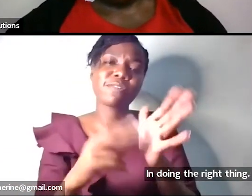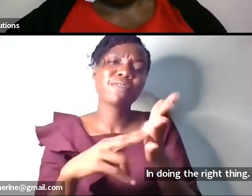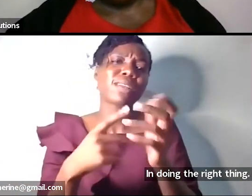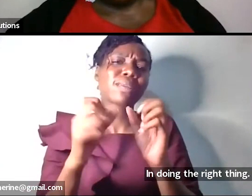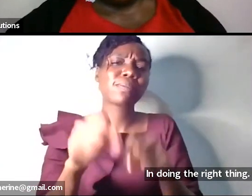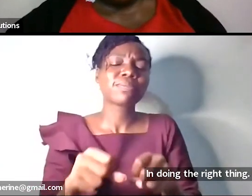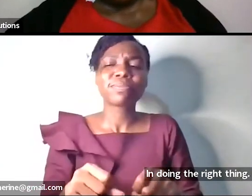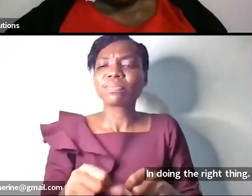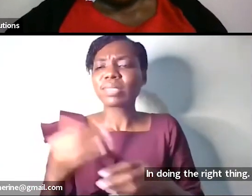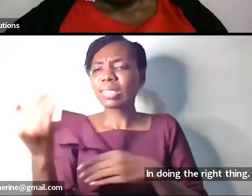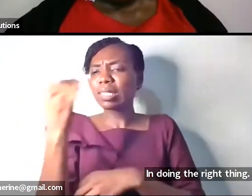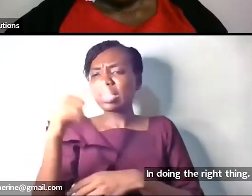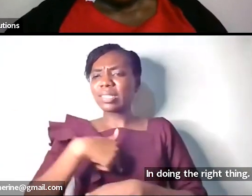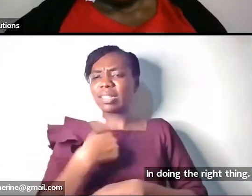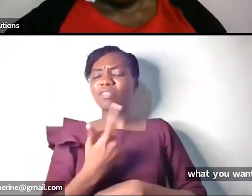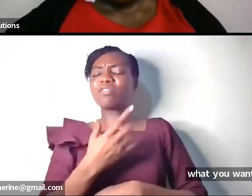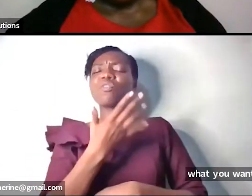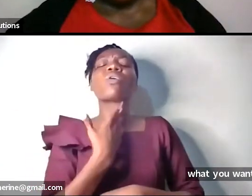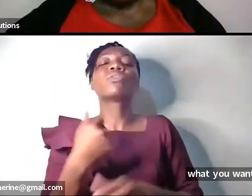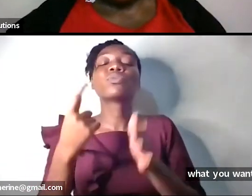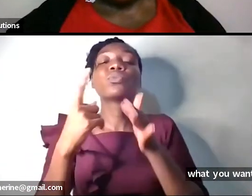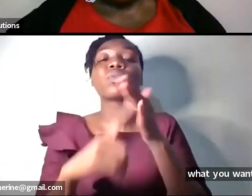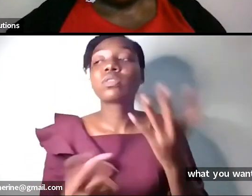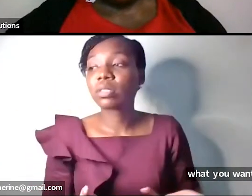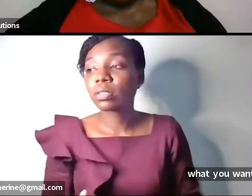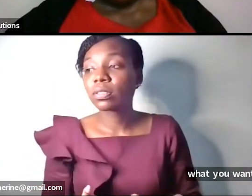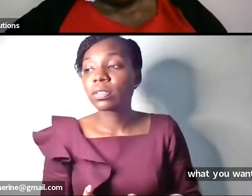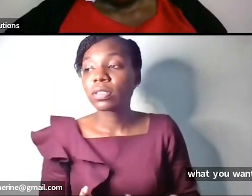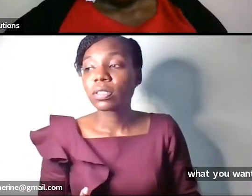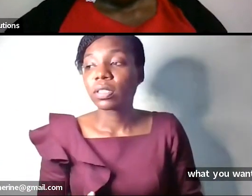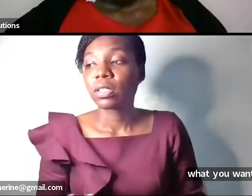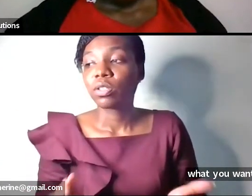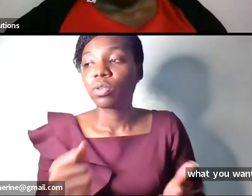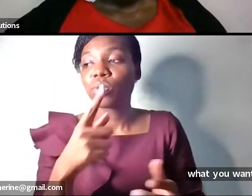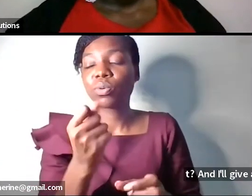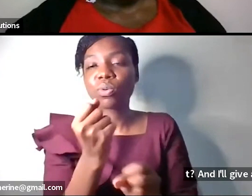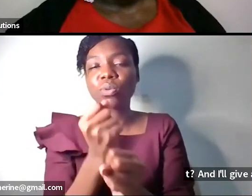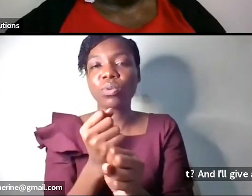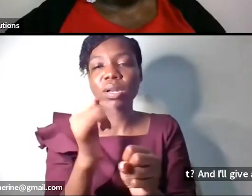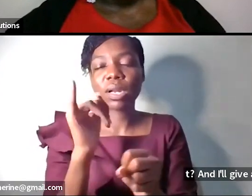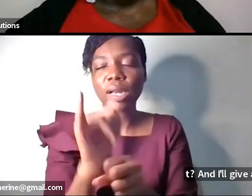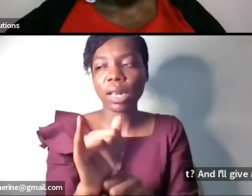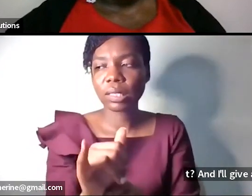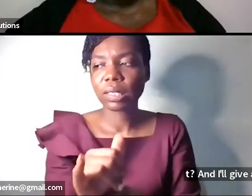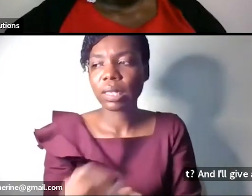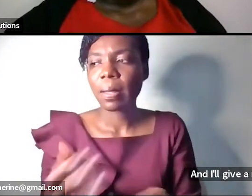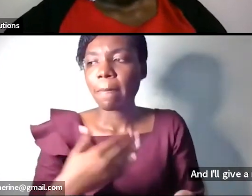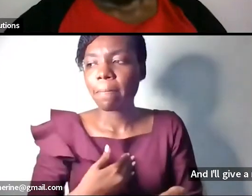an individual? And I'll give a real life example. I'm a banker by